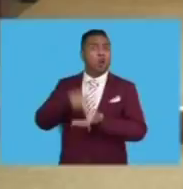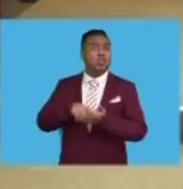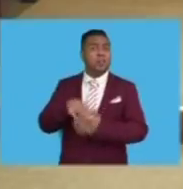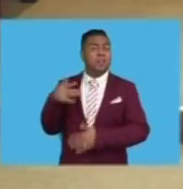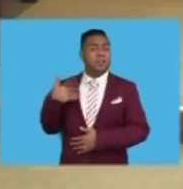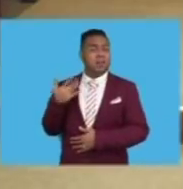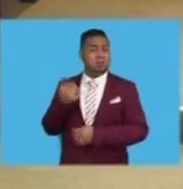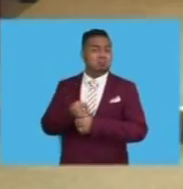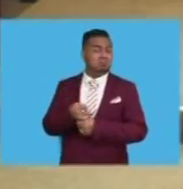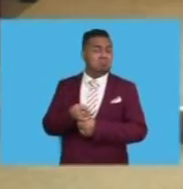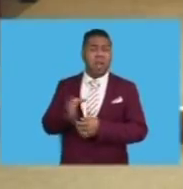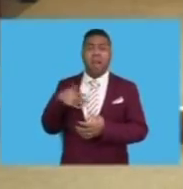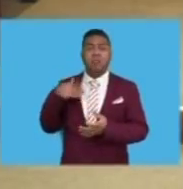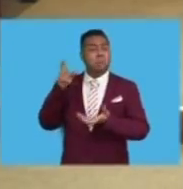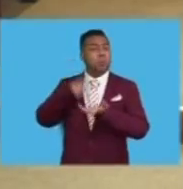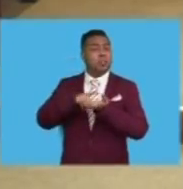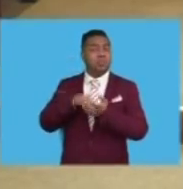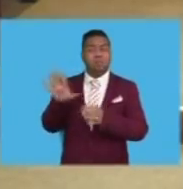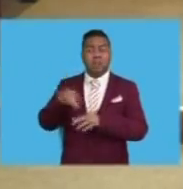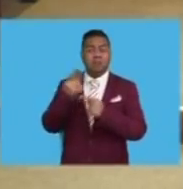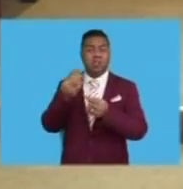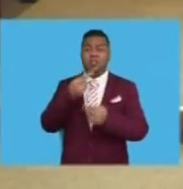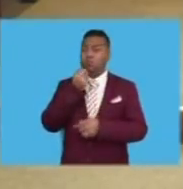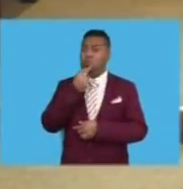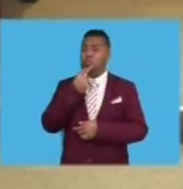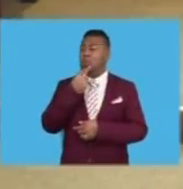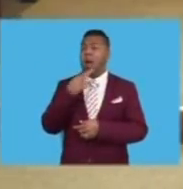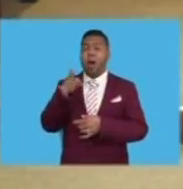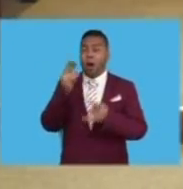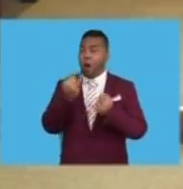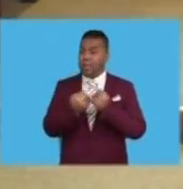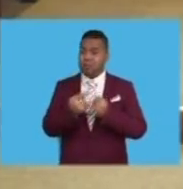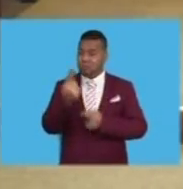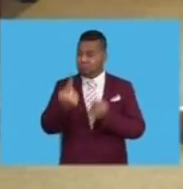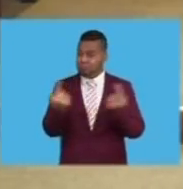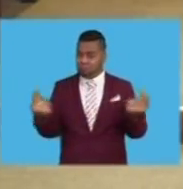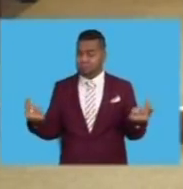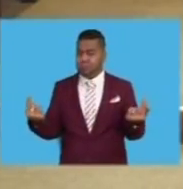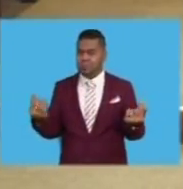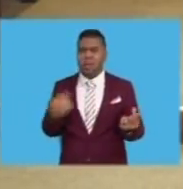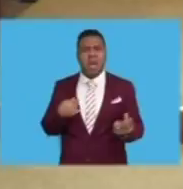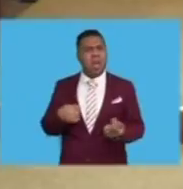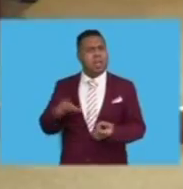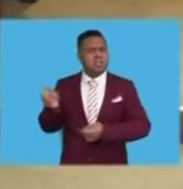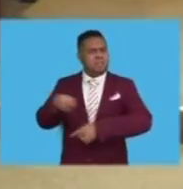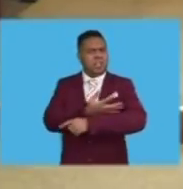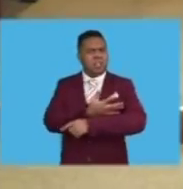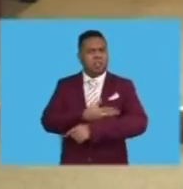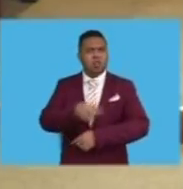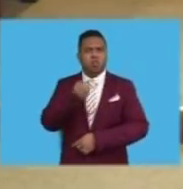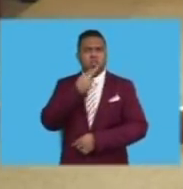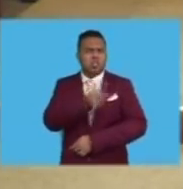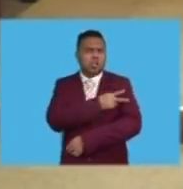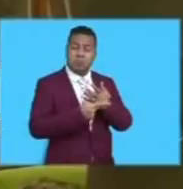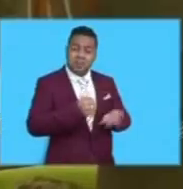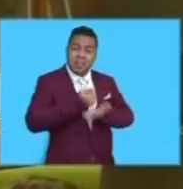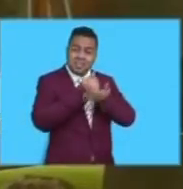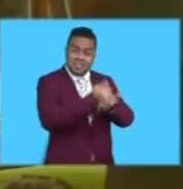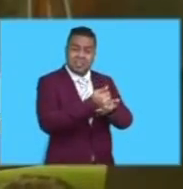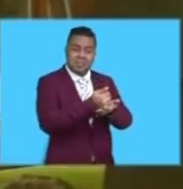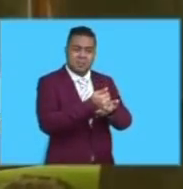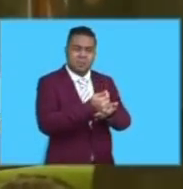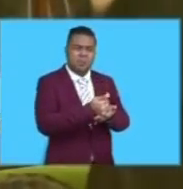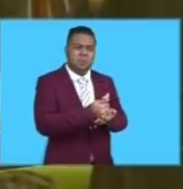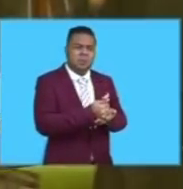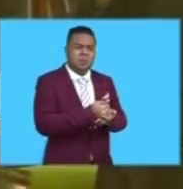and the prices of many of those nutritional items that are affecting the nutrition security of many of our people, especially low-income people? I think